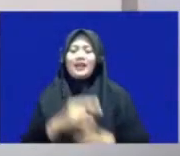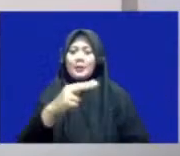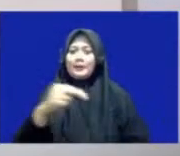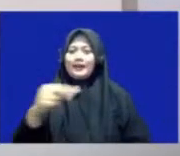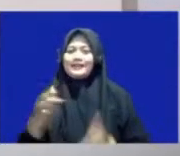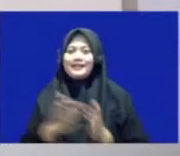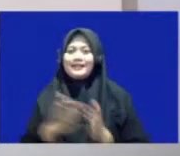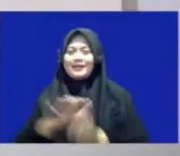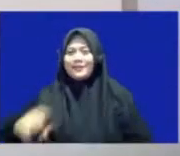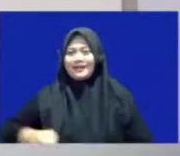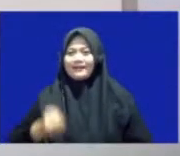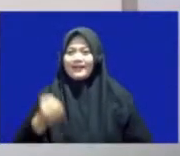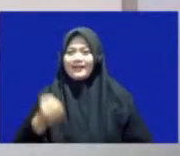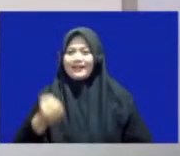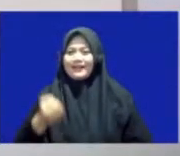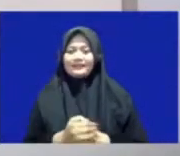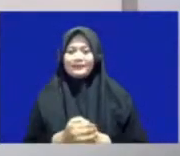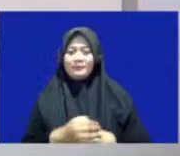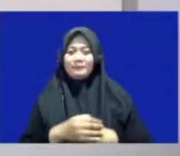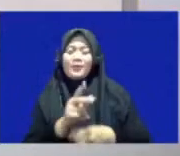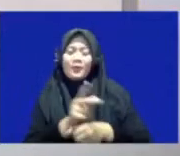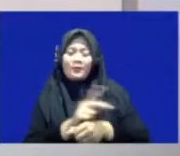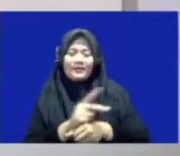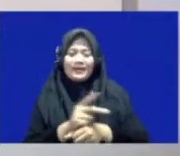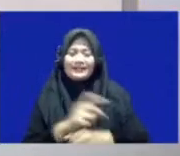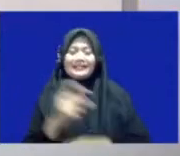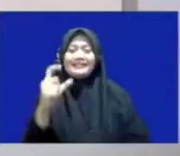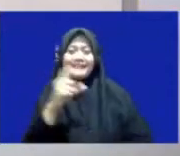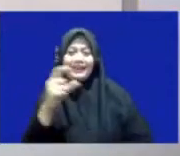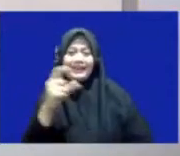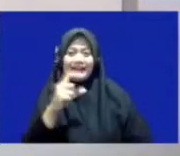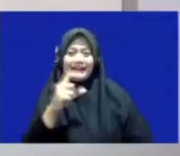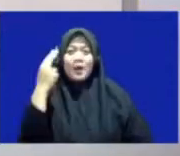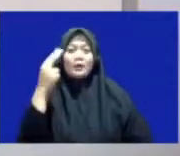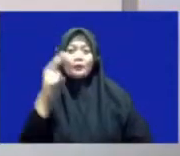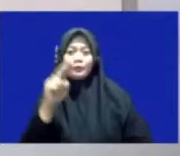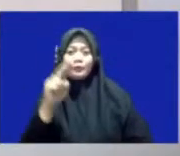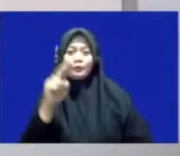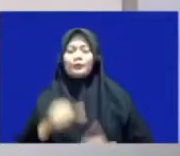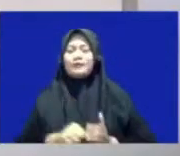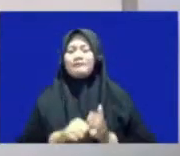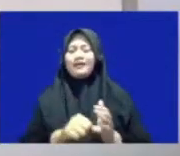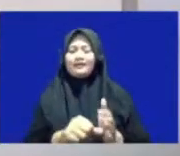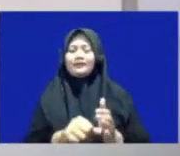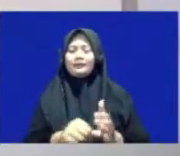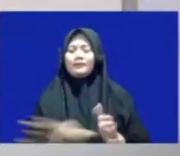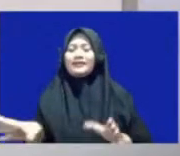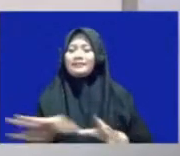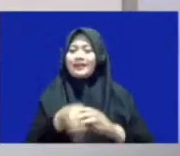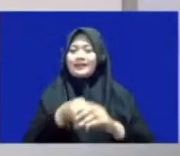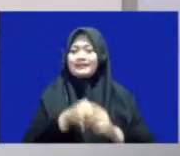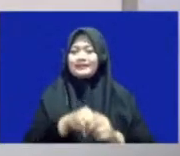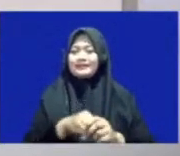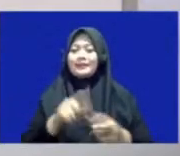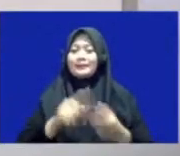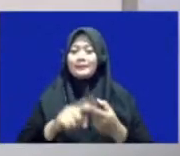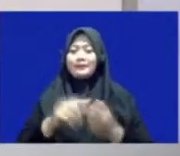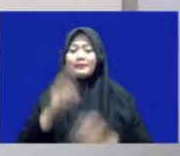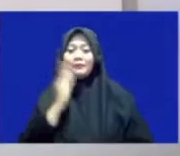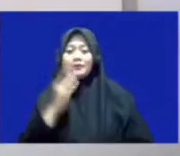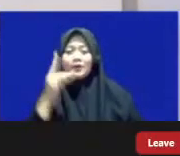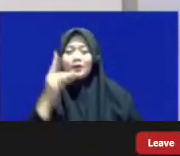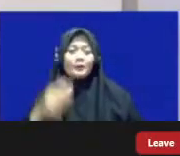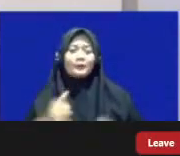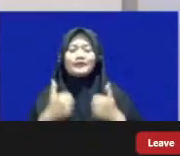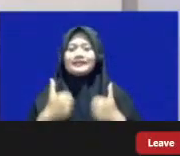documentation of methods to assist the growth of youth participation in disaster preparedness and response in the